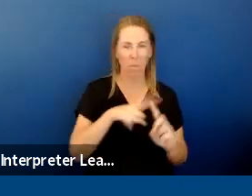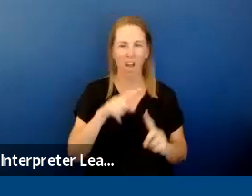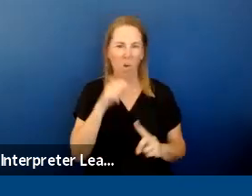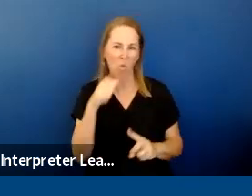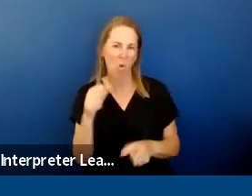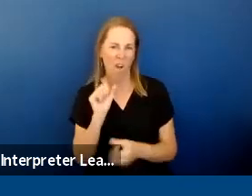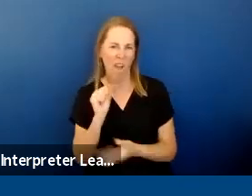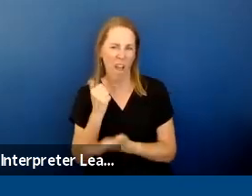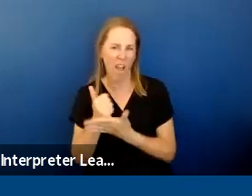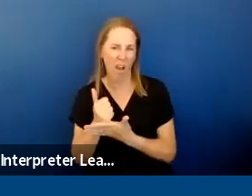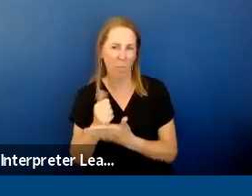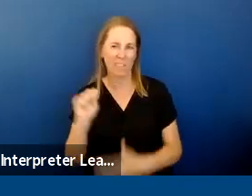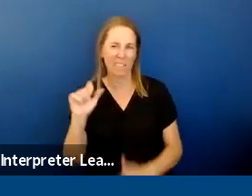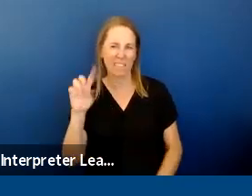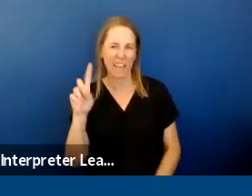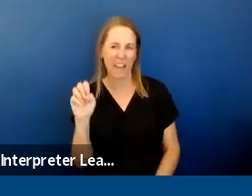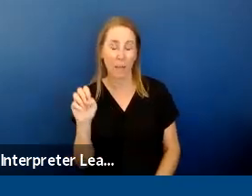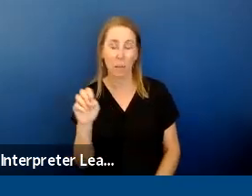that.